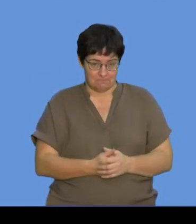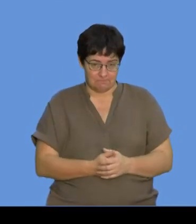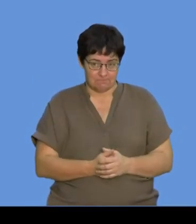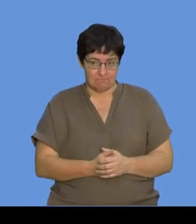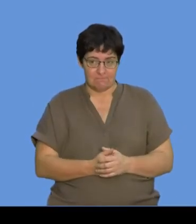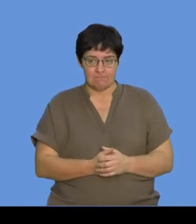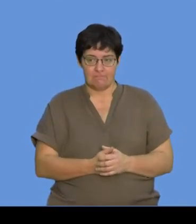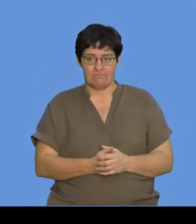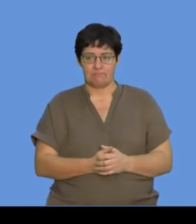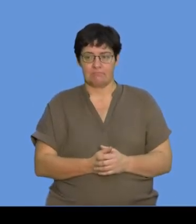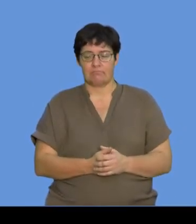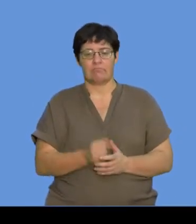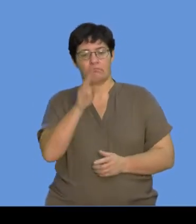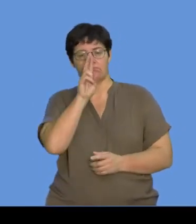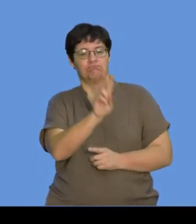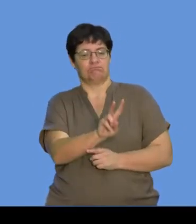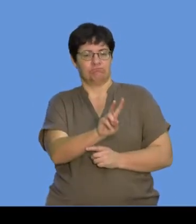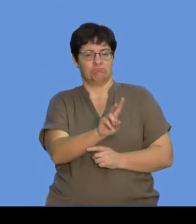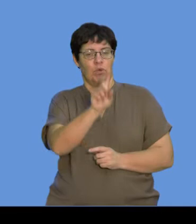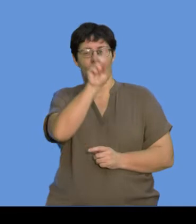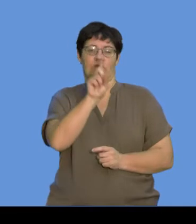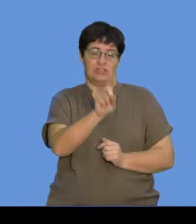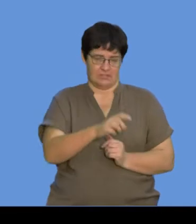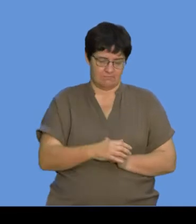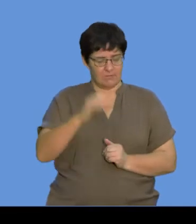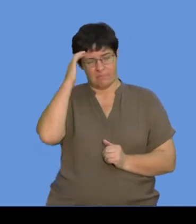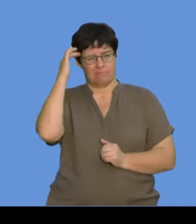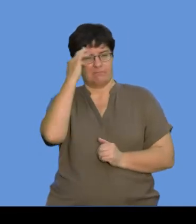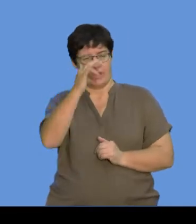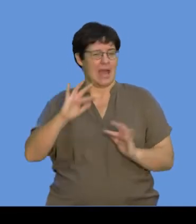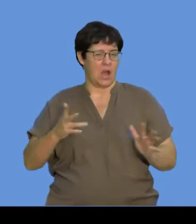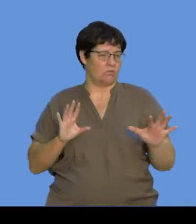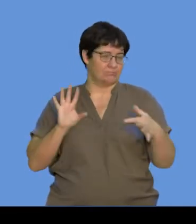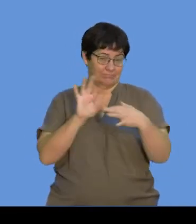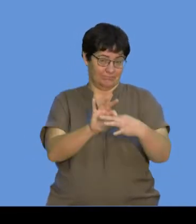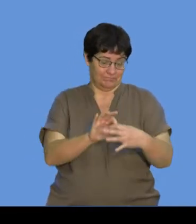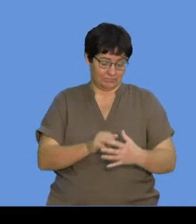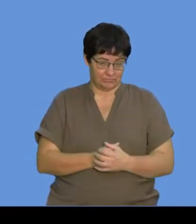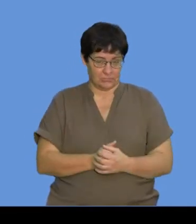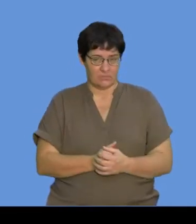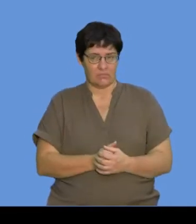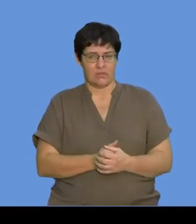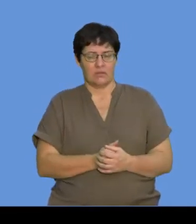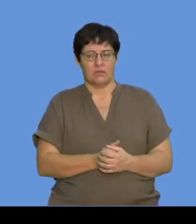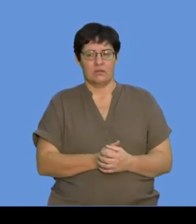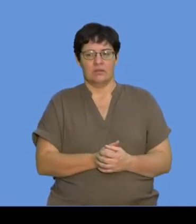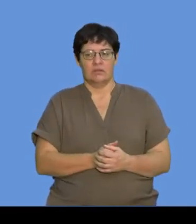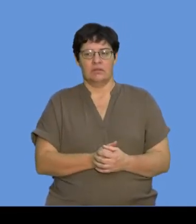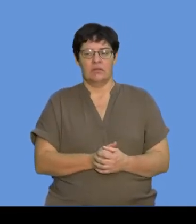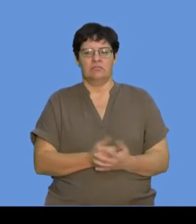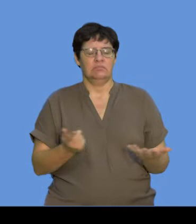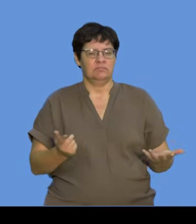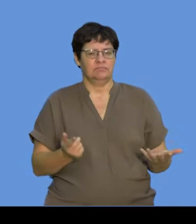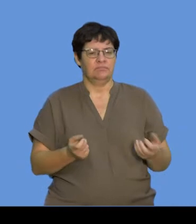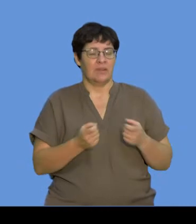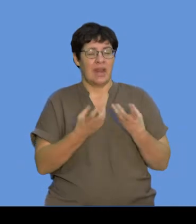of time, let's look at the thought regarding today's session. Have you ever thought about what